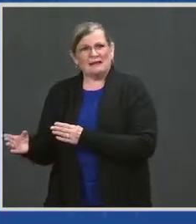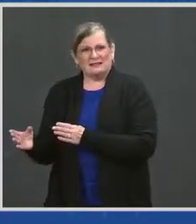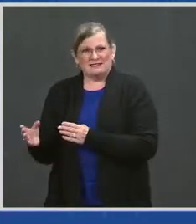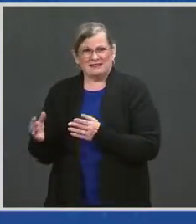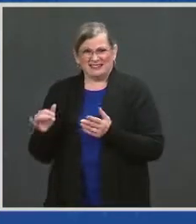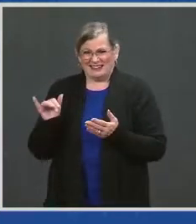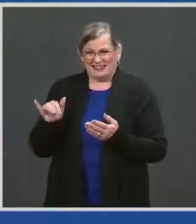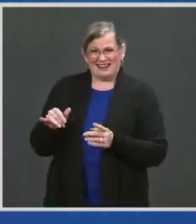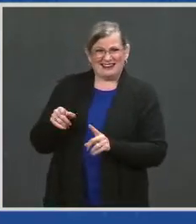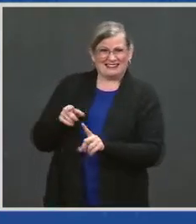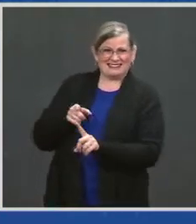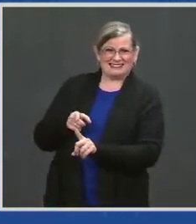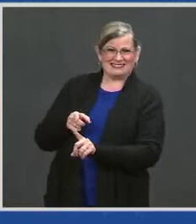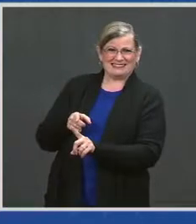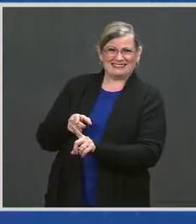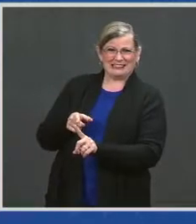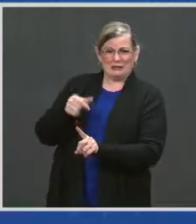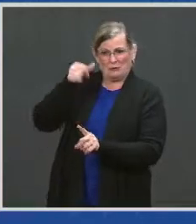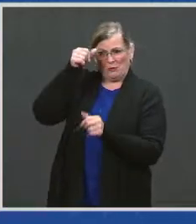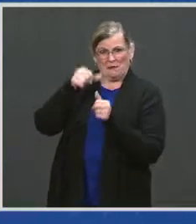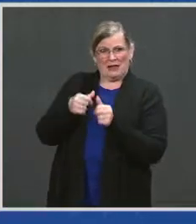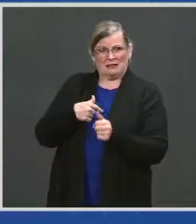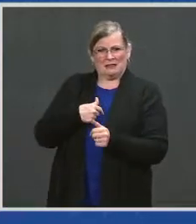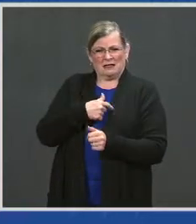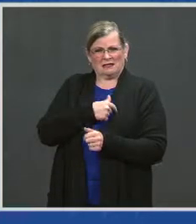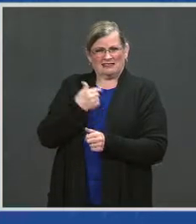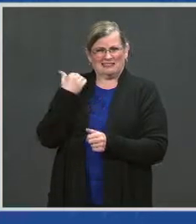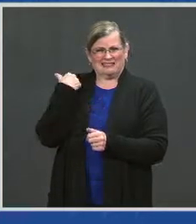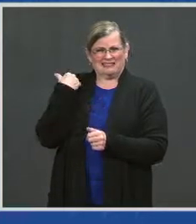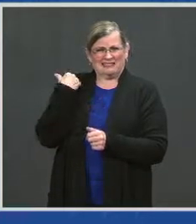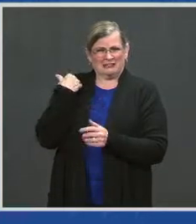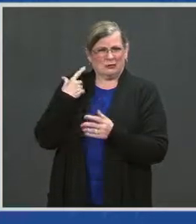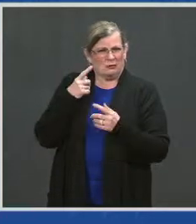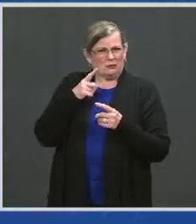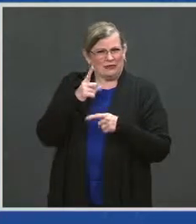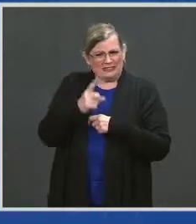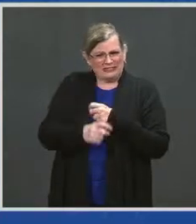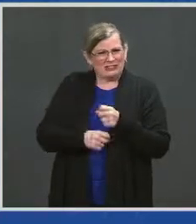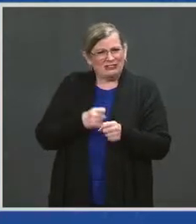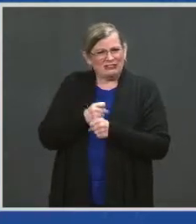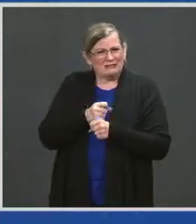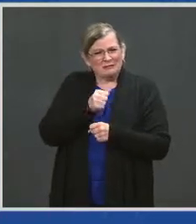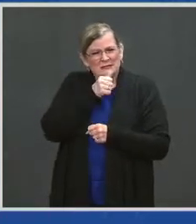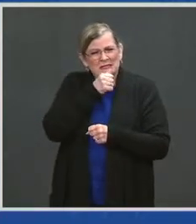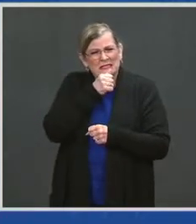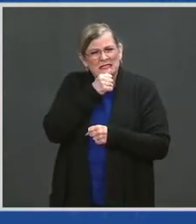in. After a year of devastation, there are still